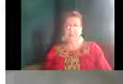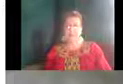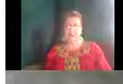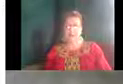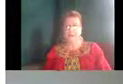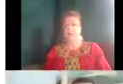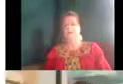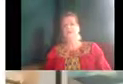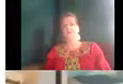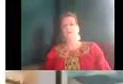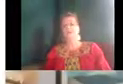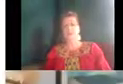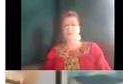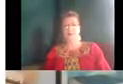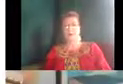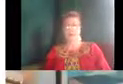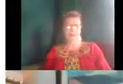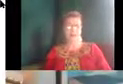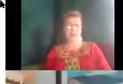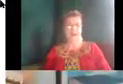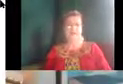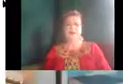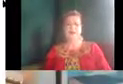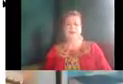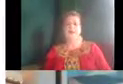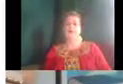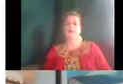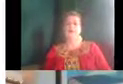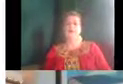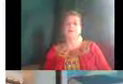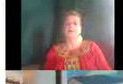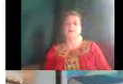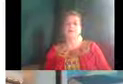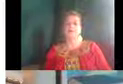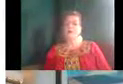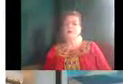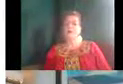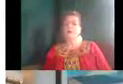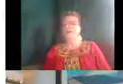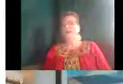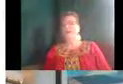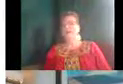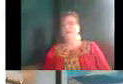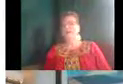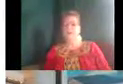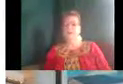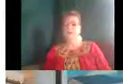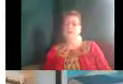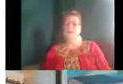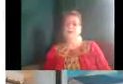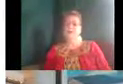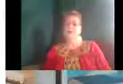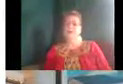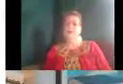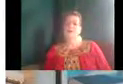your assistive technology questions not just on what we talked about today um but uh any type of question